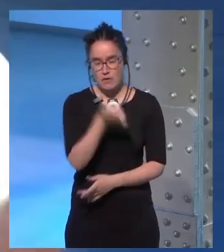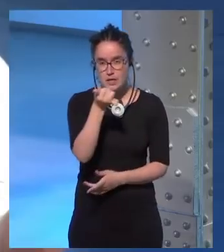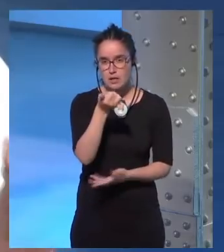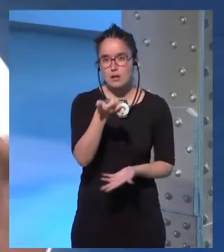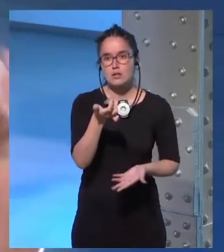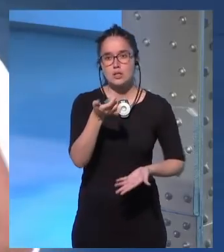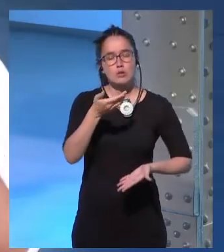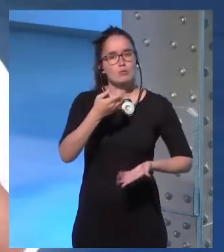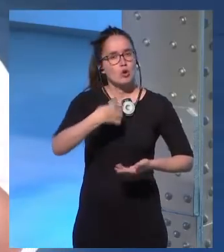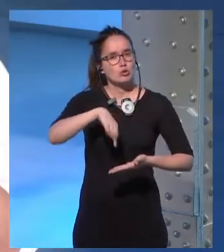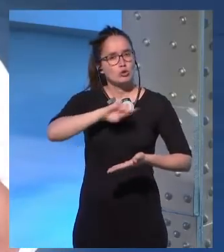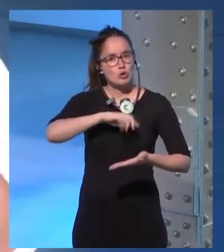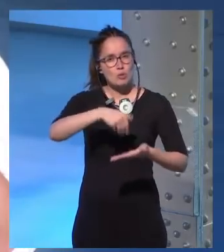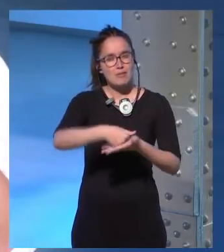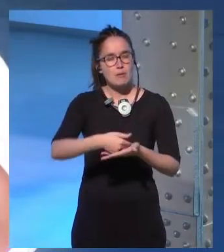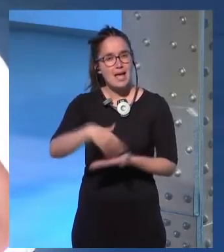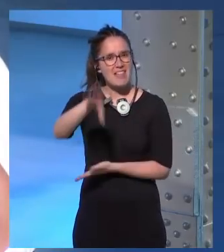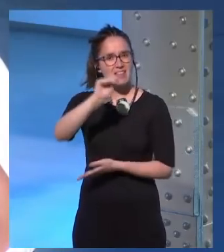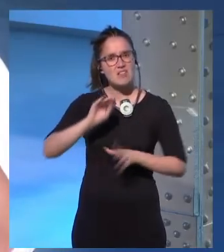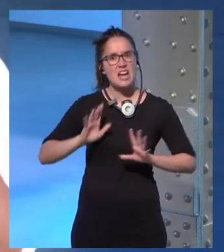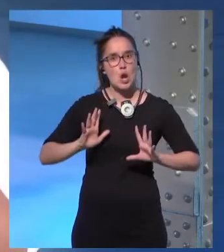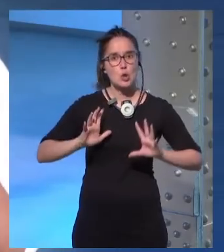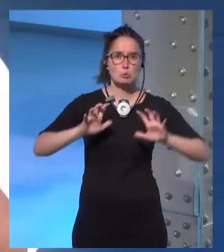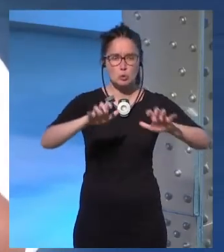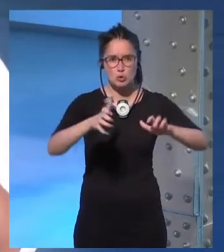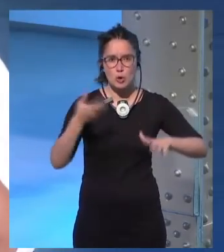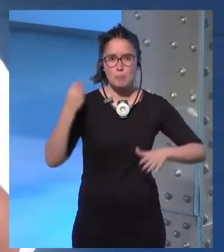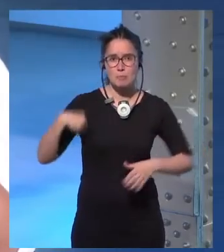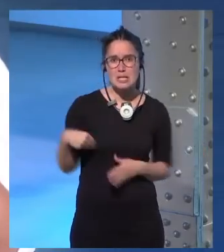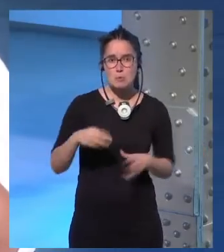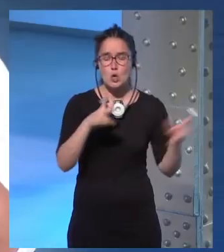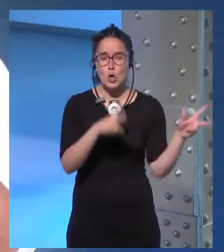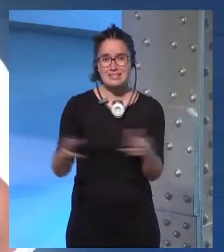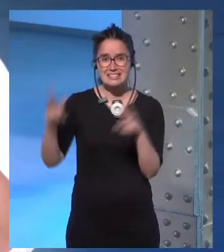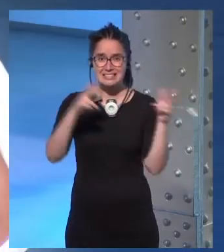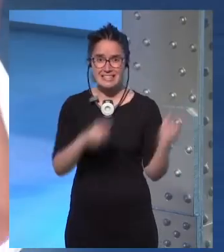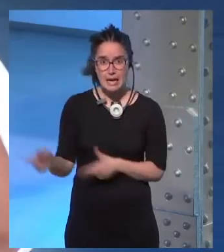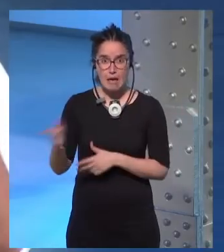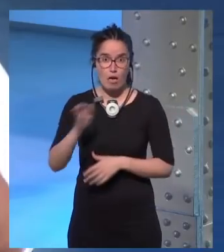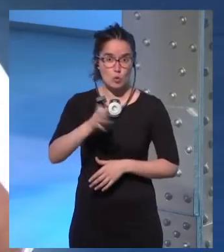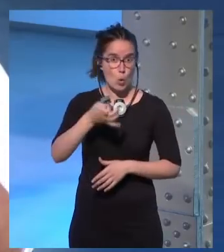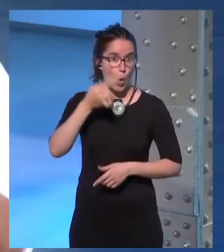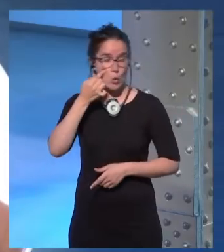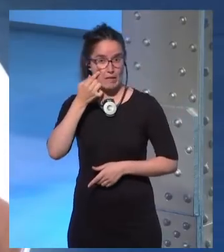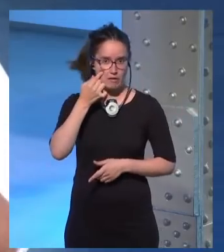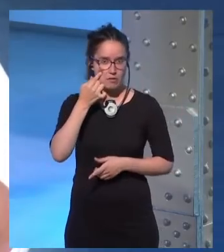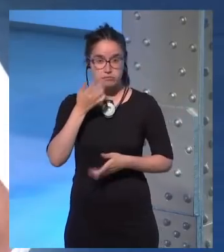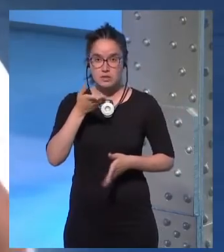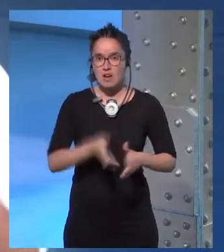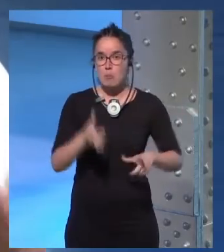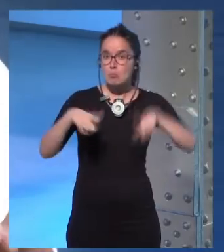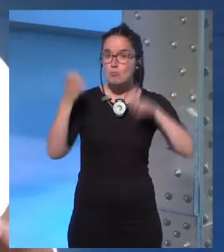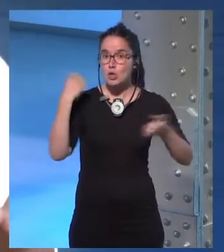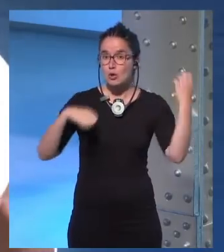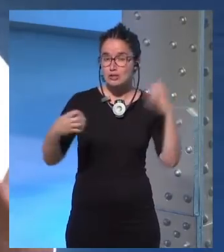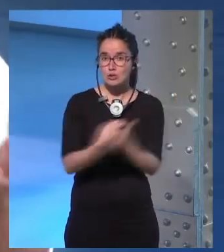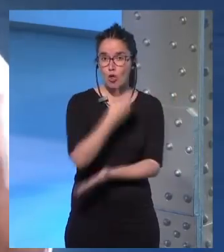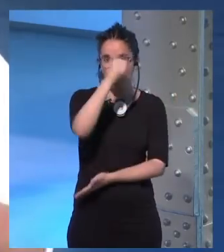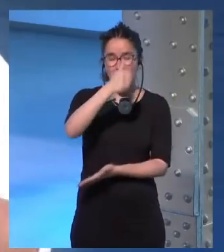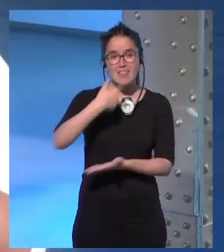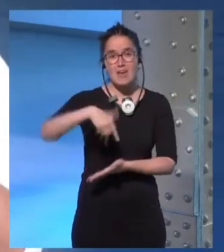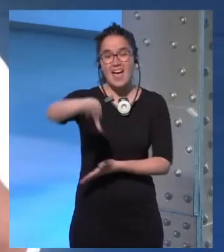Detective and other things where these sorts of media want us, tap into our need to understand why there